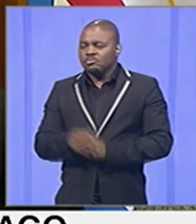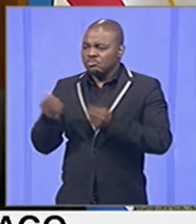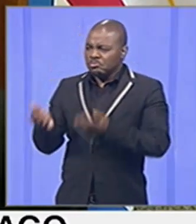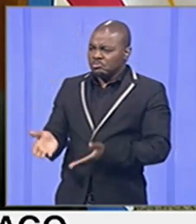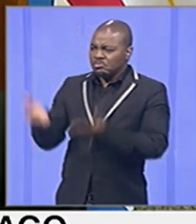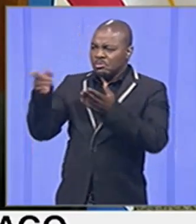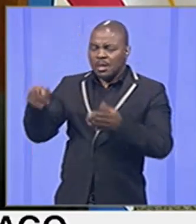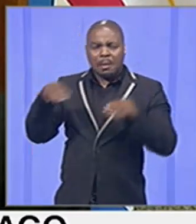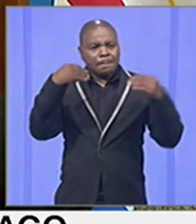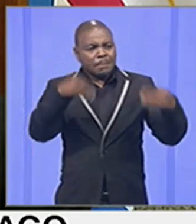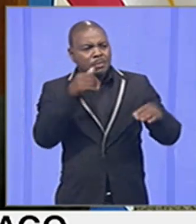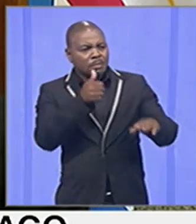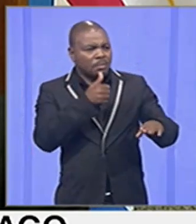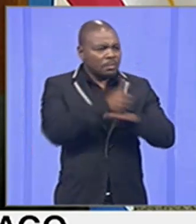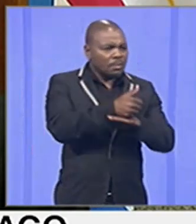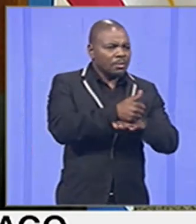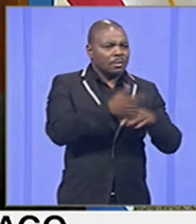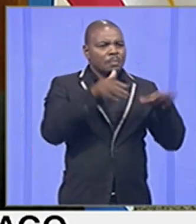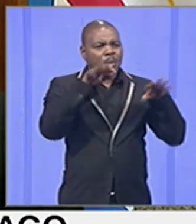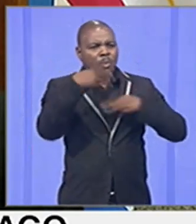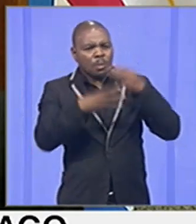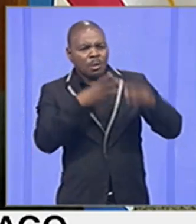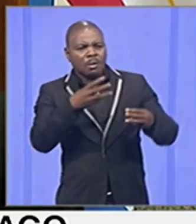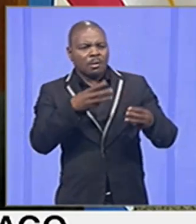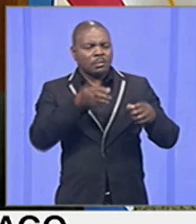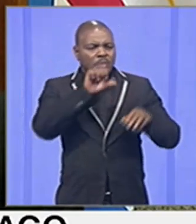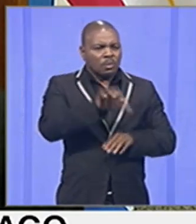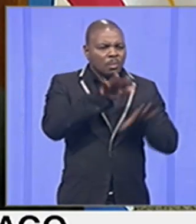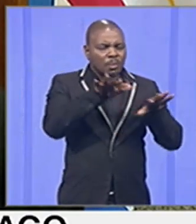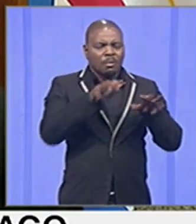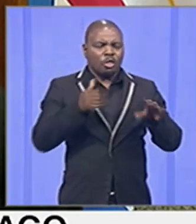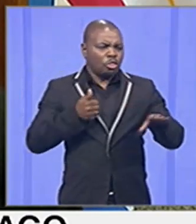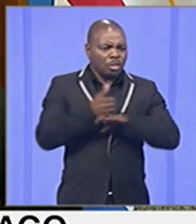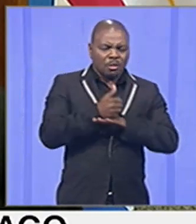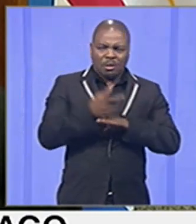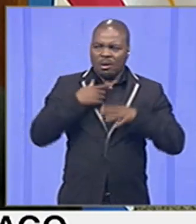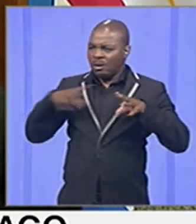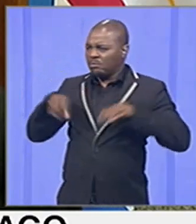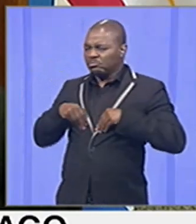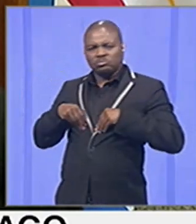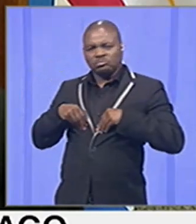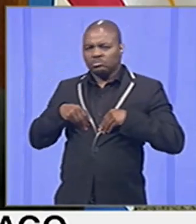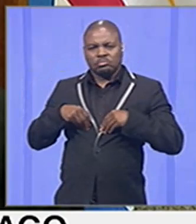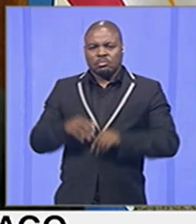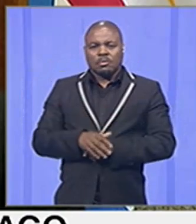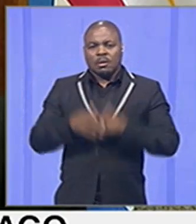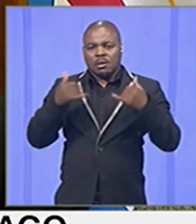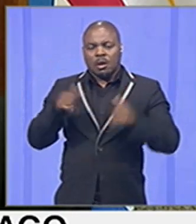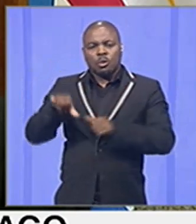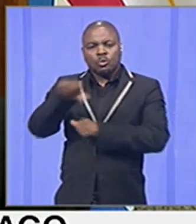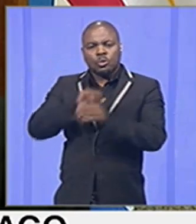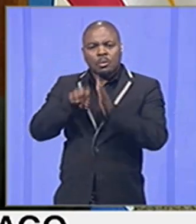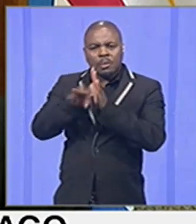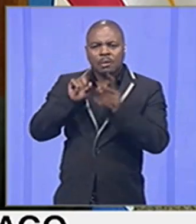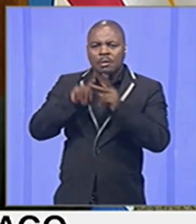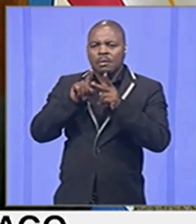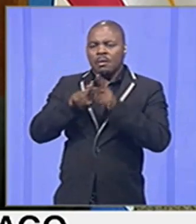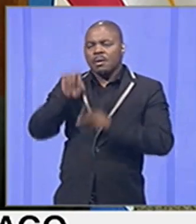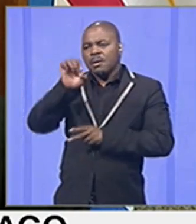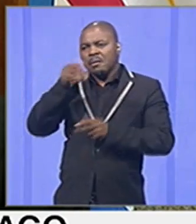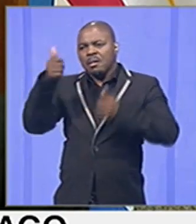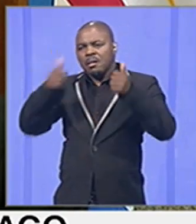threaten businesses, livelihoods, and the lives of our citizens. There is now mounting evidence on social media and in public statements by